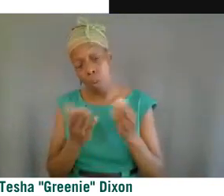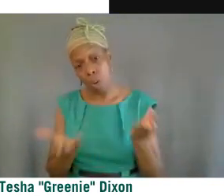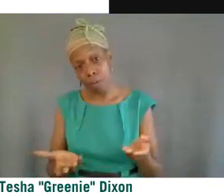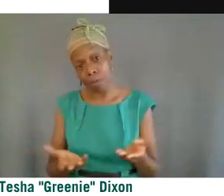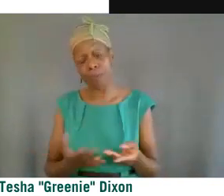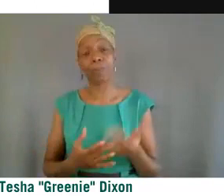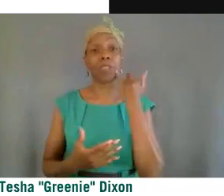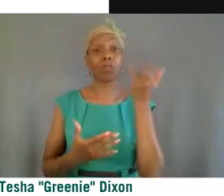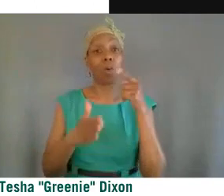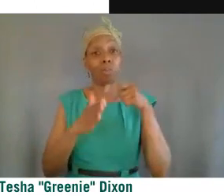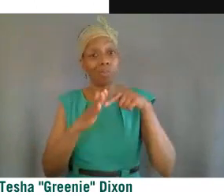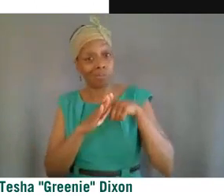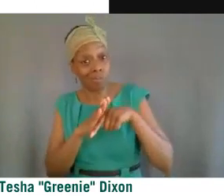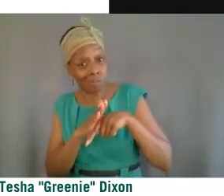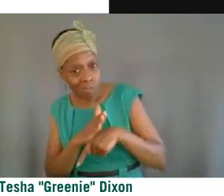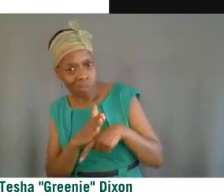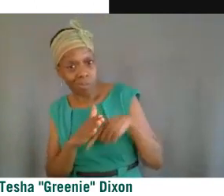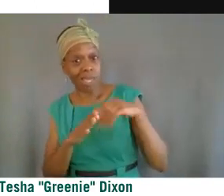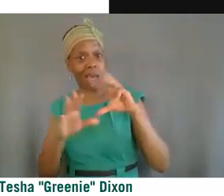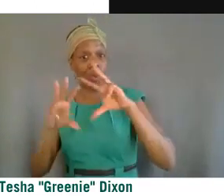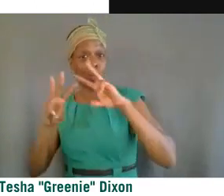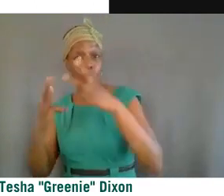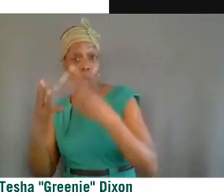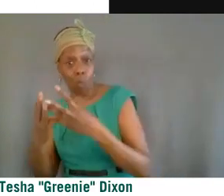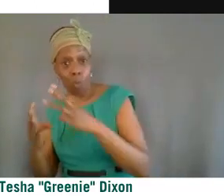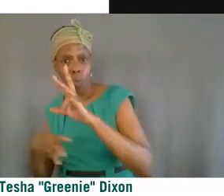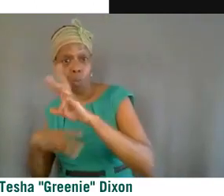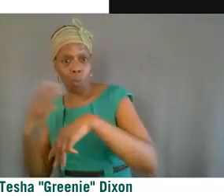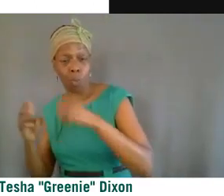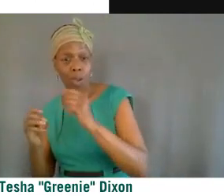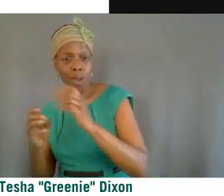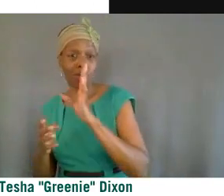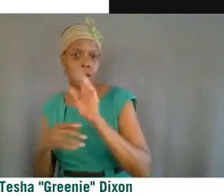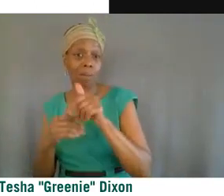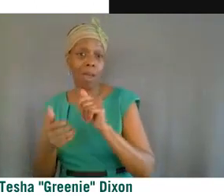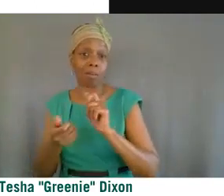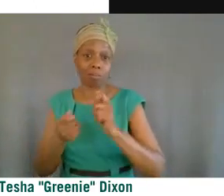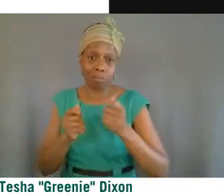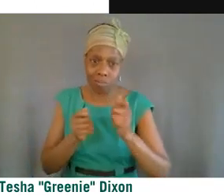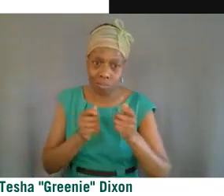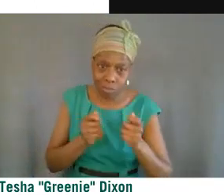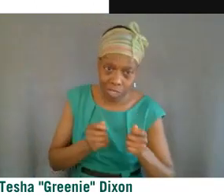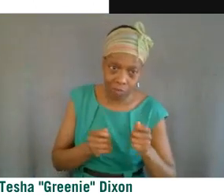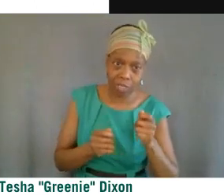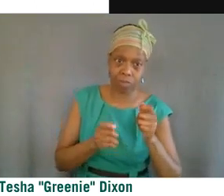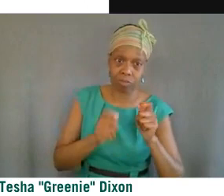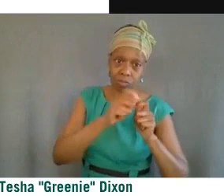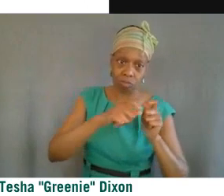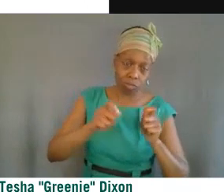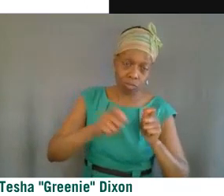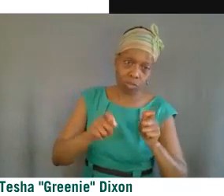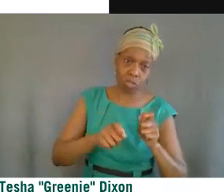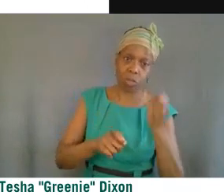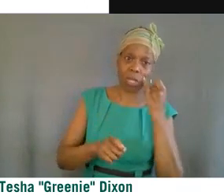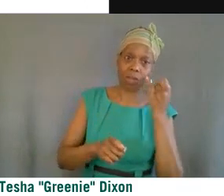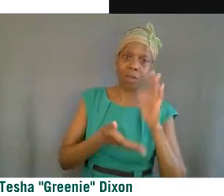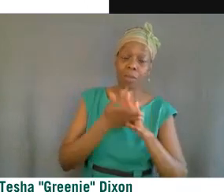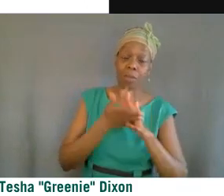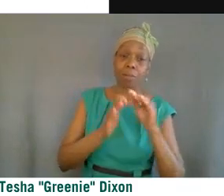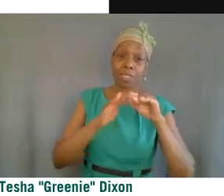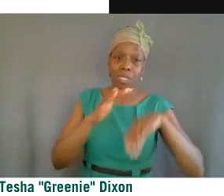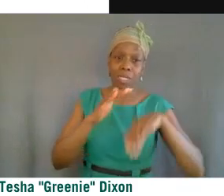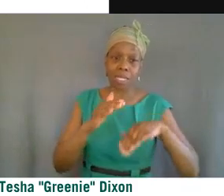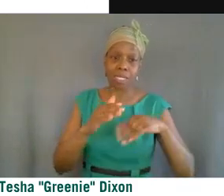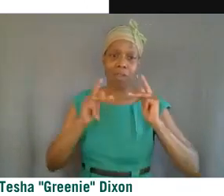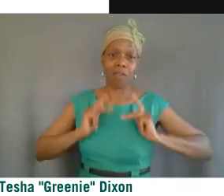deeper into the video game world, we could talk about adaptive controllers too. So for those folks, it's less of a physical therapeutic thing for their hands and